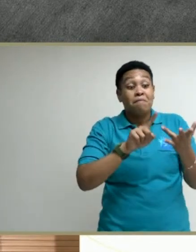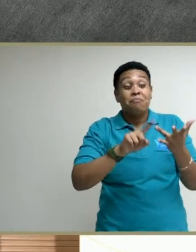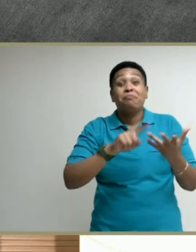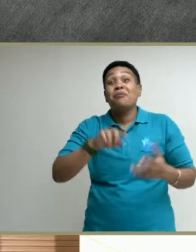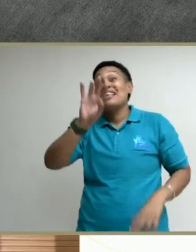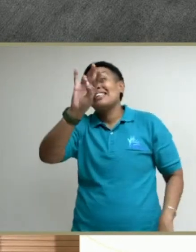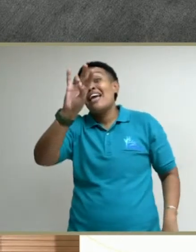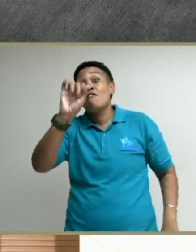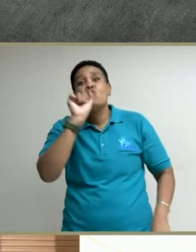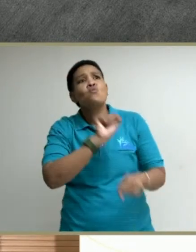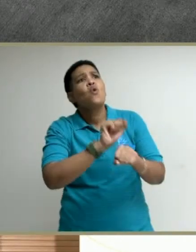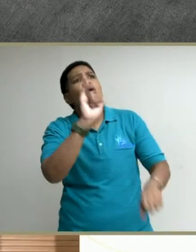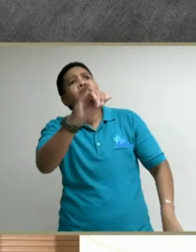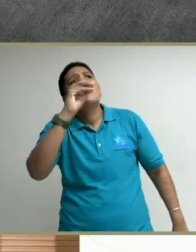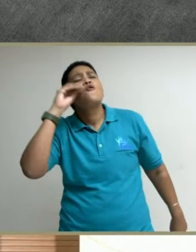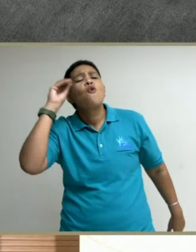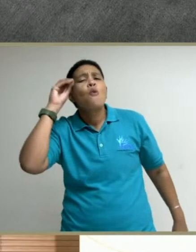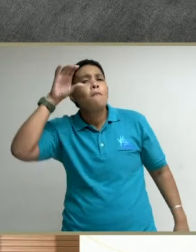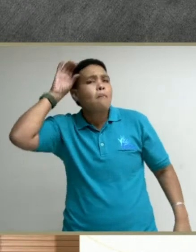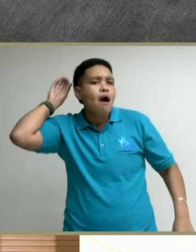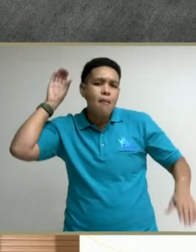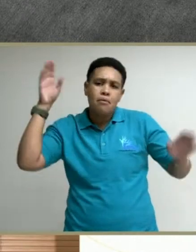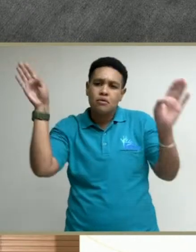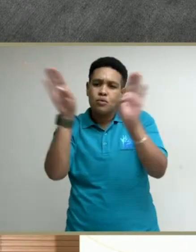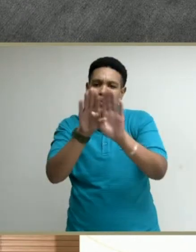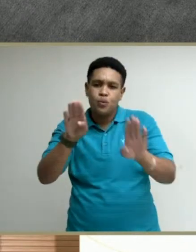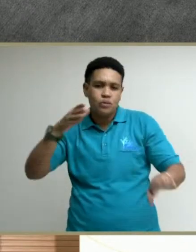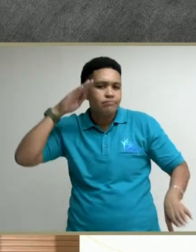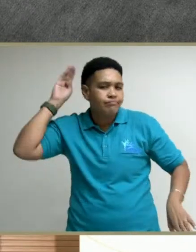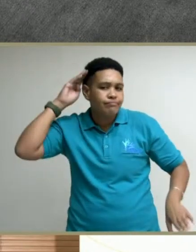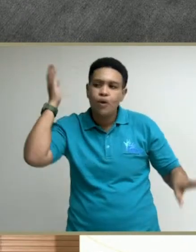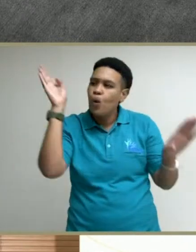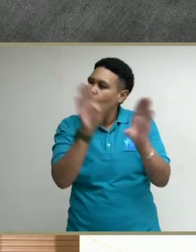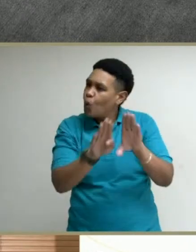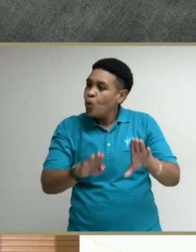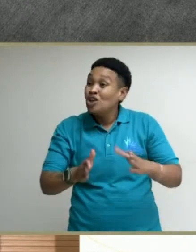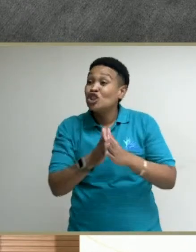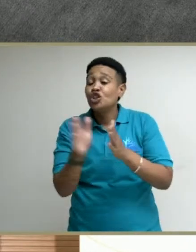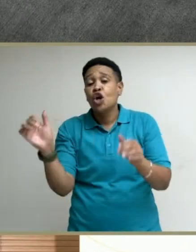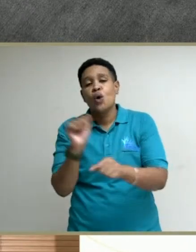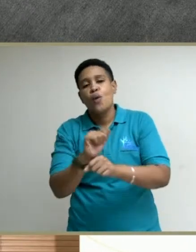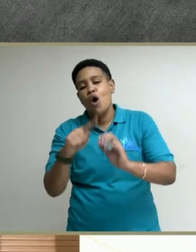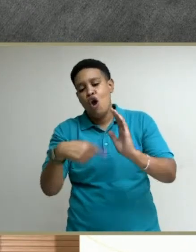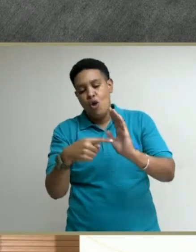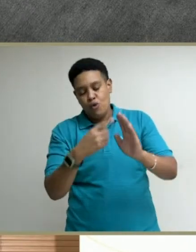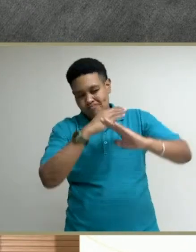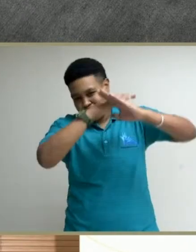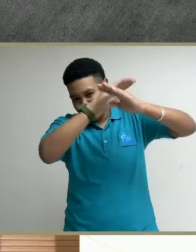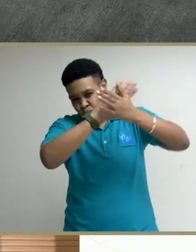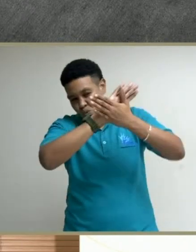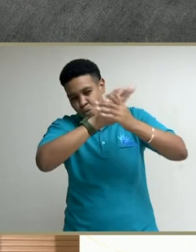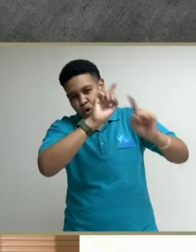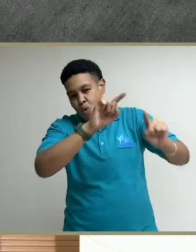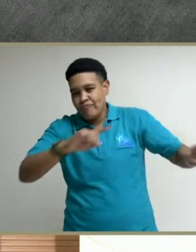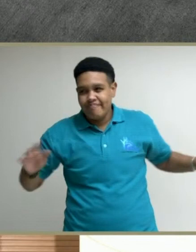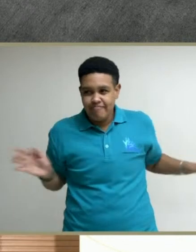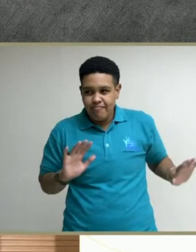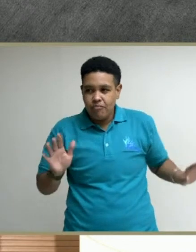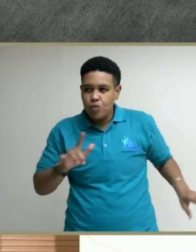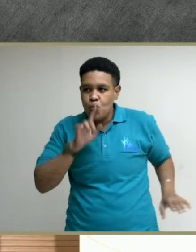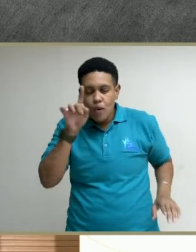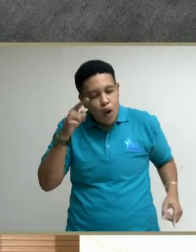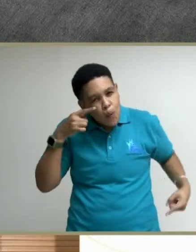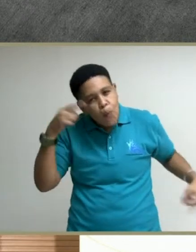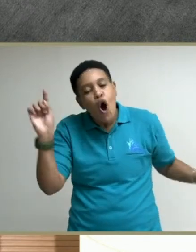salon closure, general work hours restrictions, and school restrictions have all been found to be